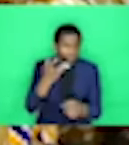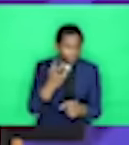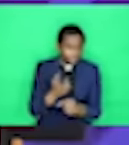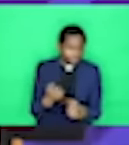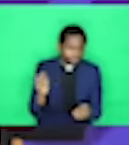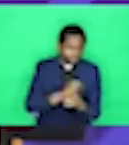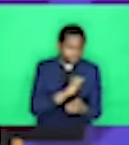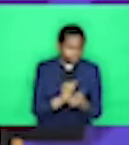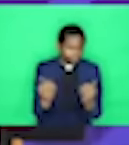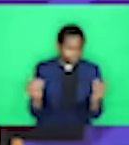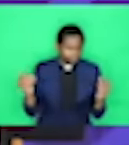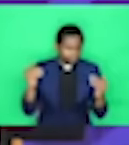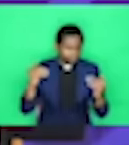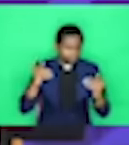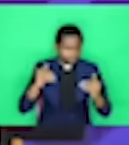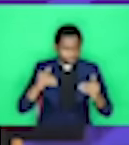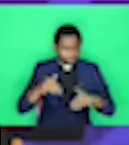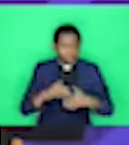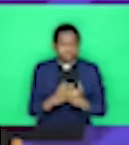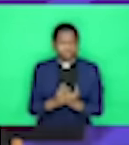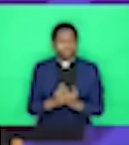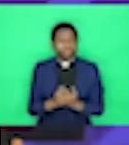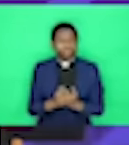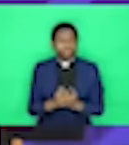degenerates into entropy.